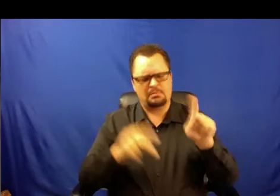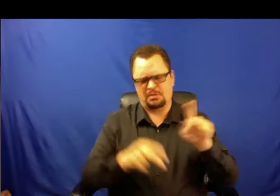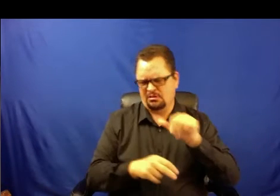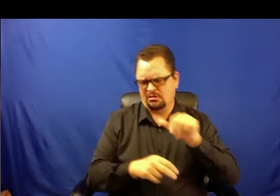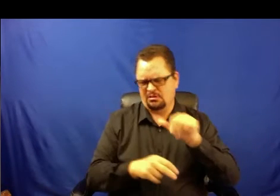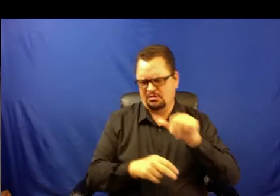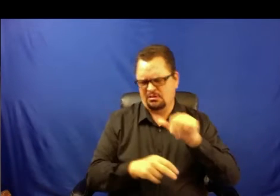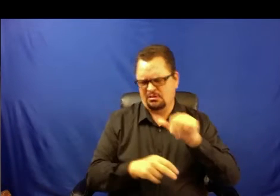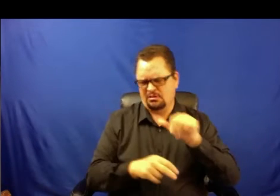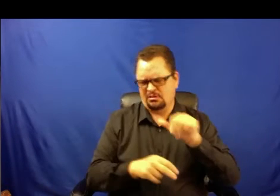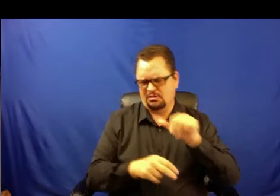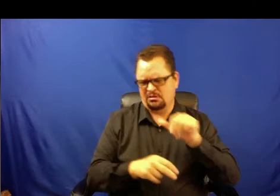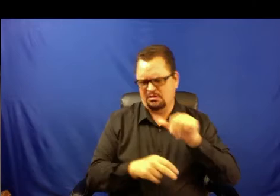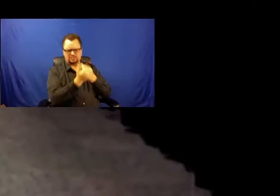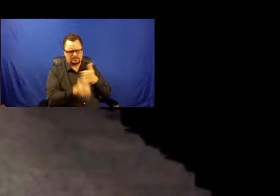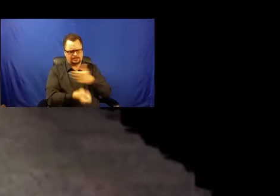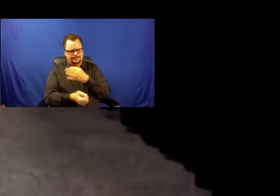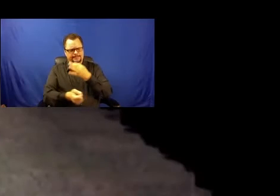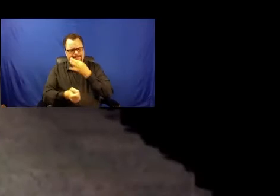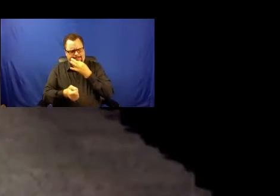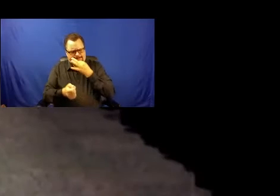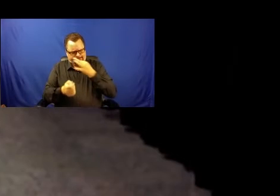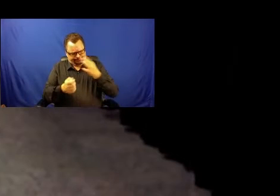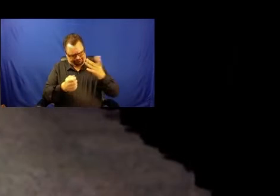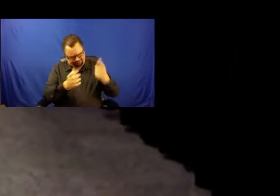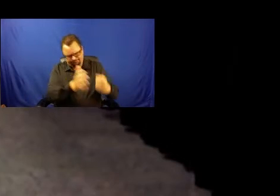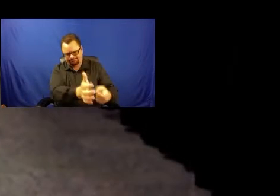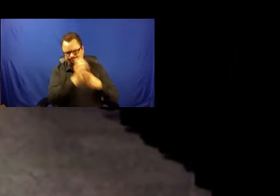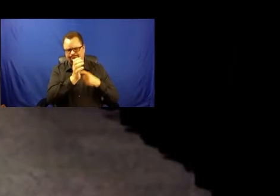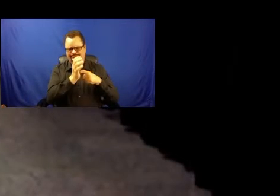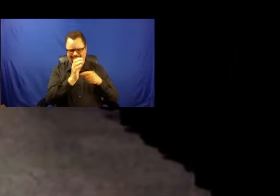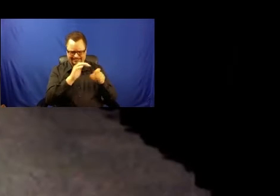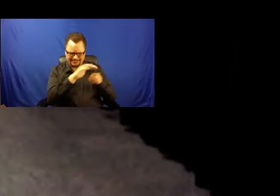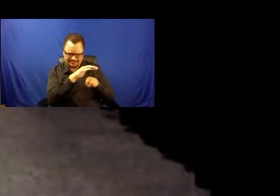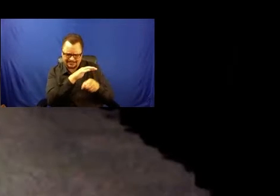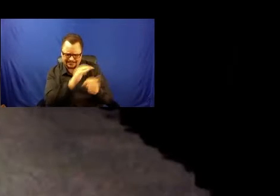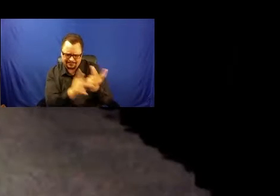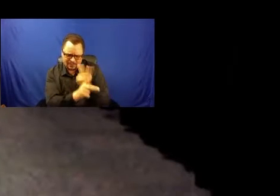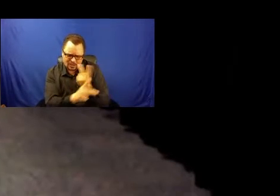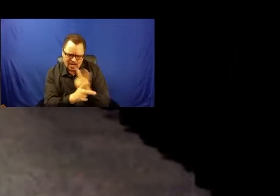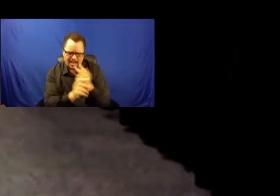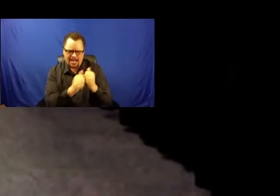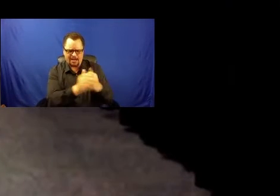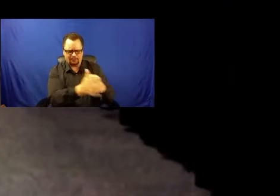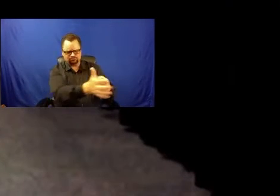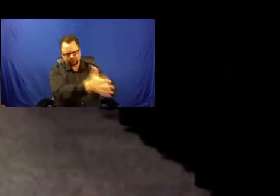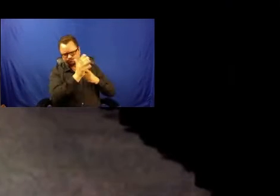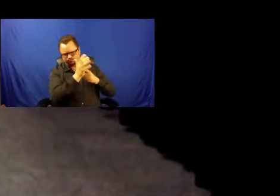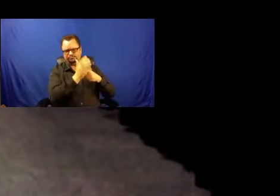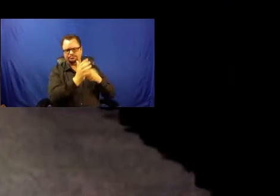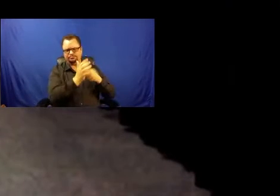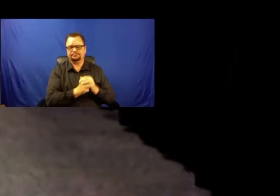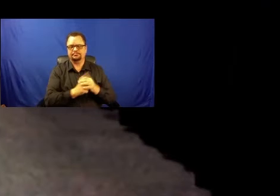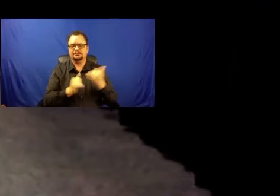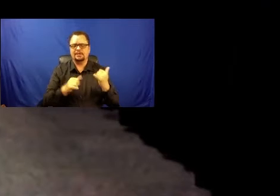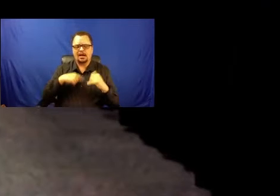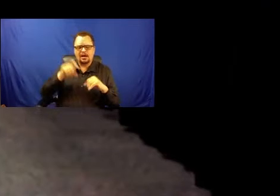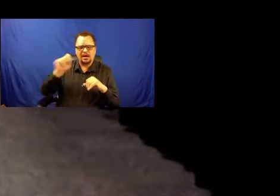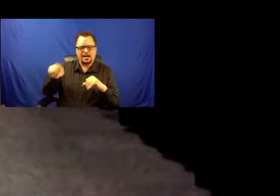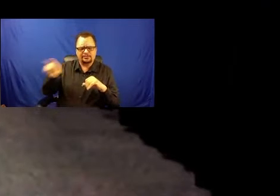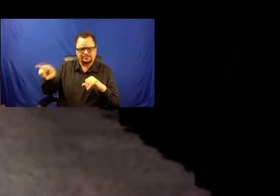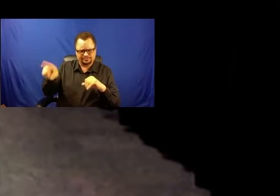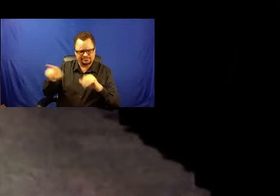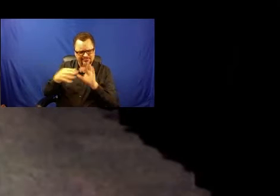you. And a question for Haley about breakthrough cases. Do you know if those were for